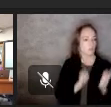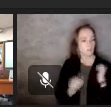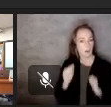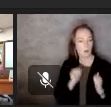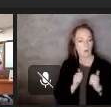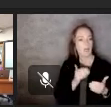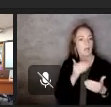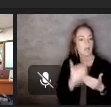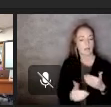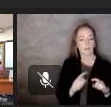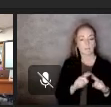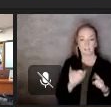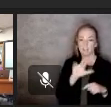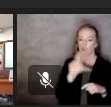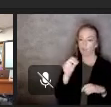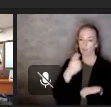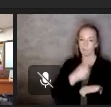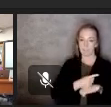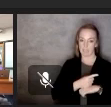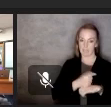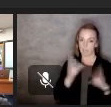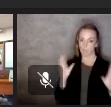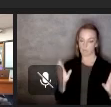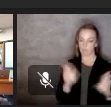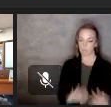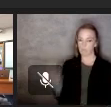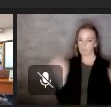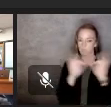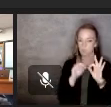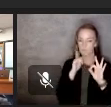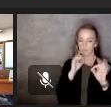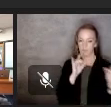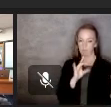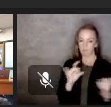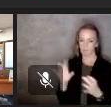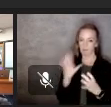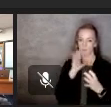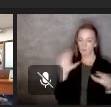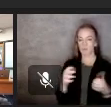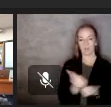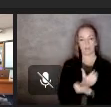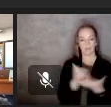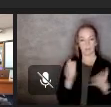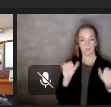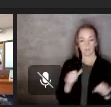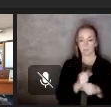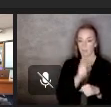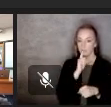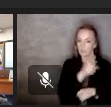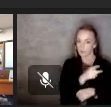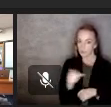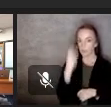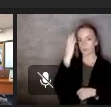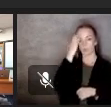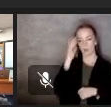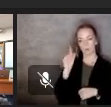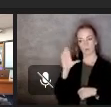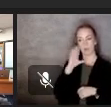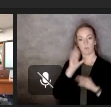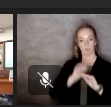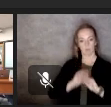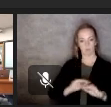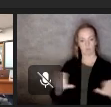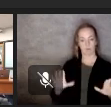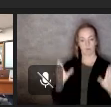so important for that feedback. So we're going to do everything we can to ensure that, the document is coming out and here's the window so that we can get